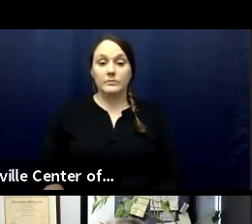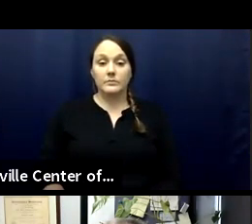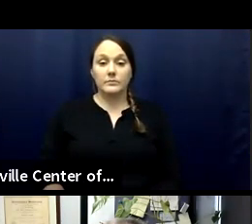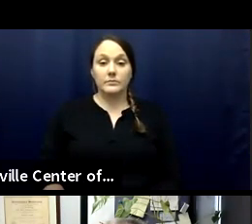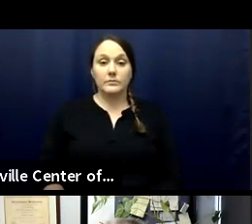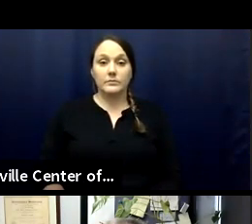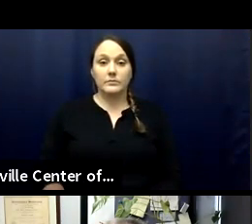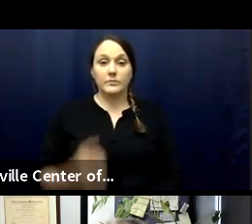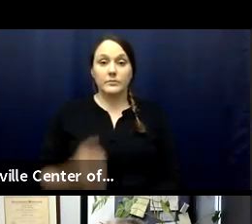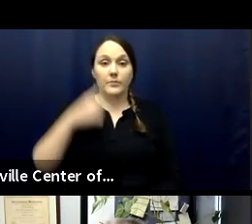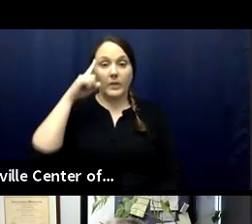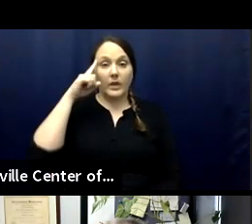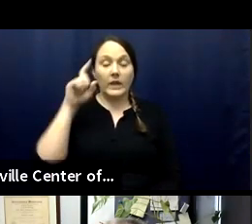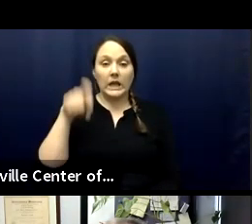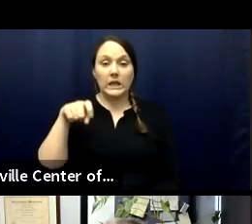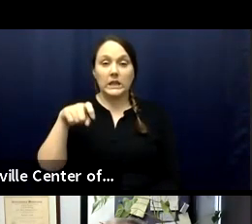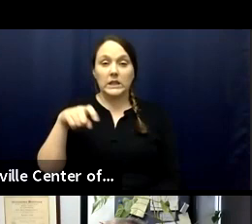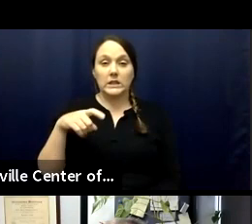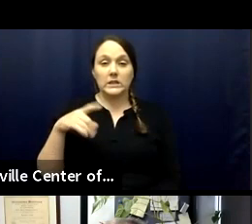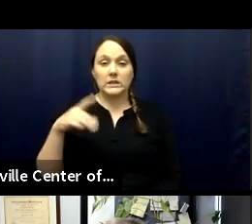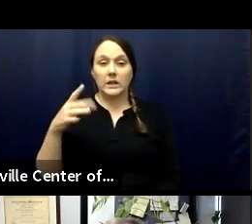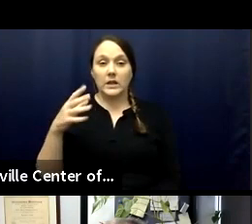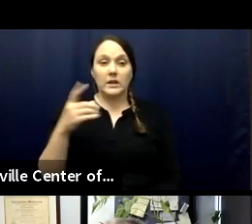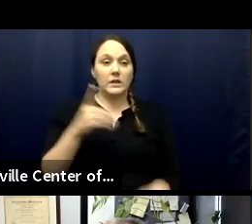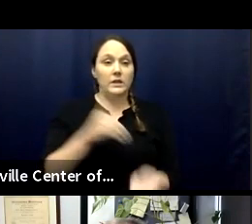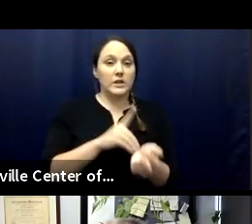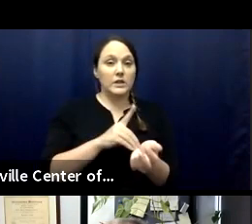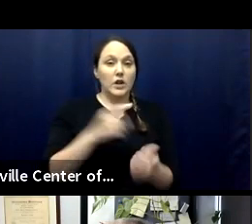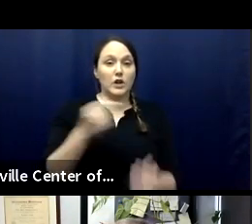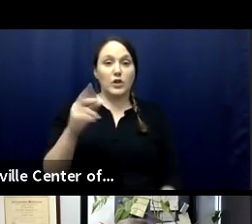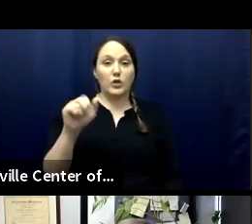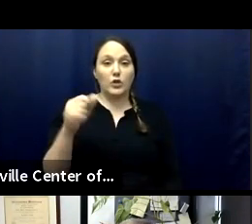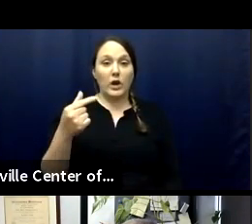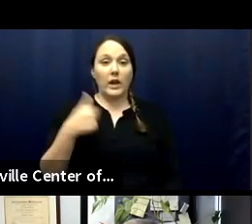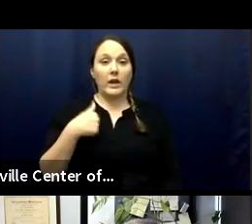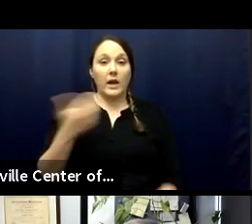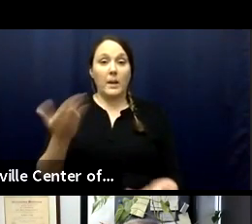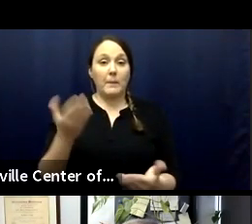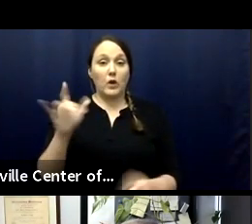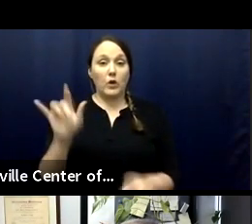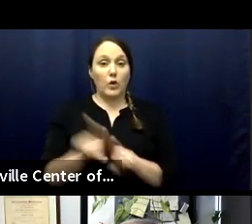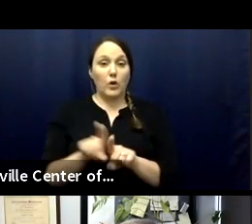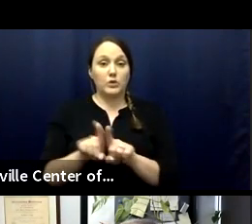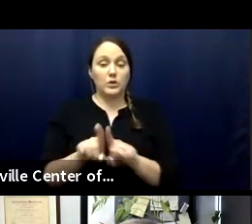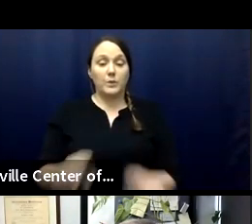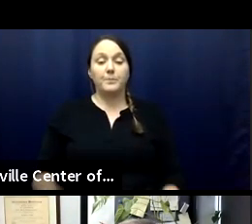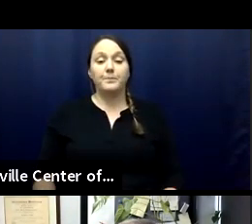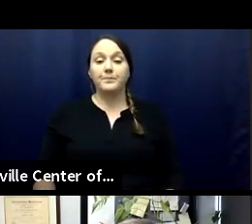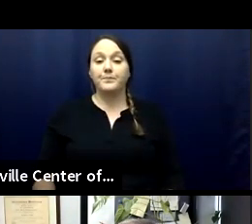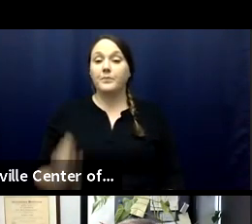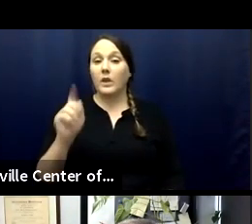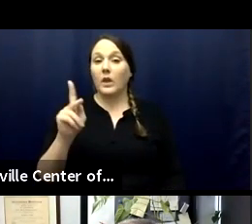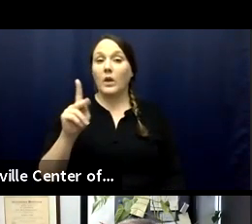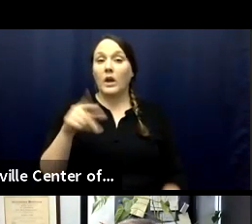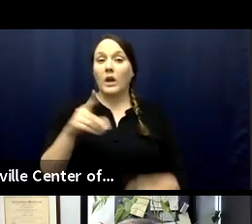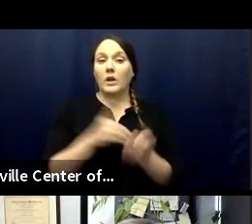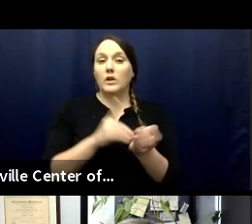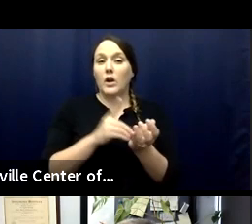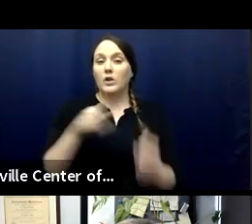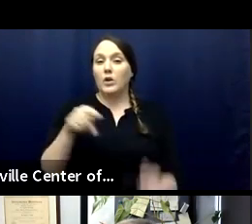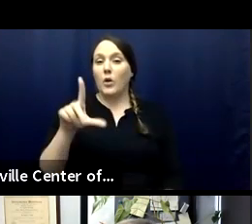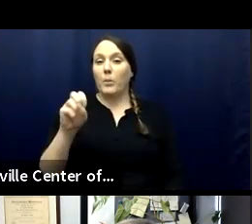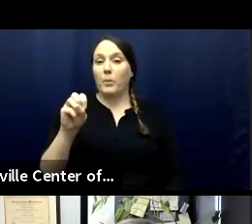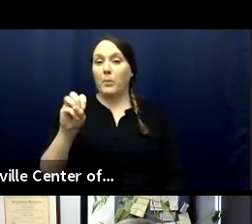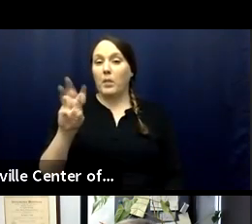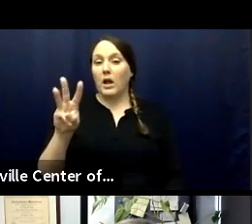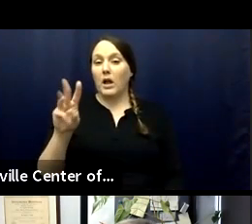I think I need to. Dr. Gregg, I'm here also. Okay. I think Dr. Plowman was going to start, if it's